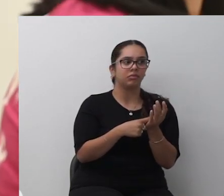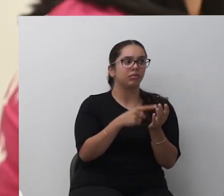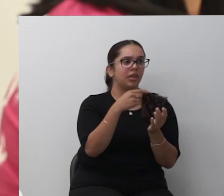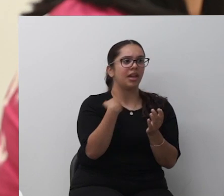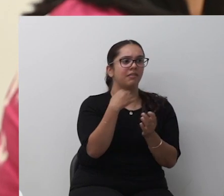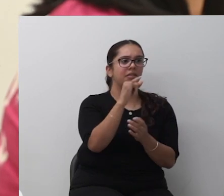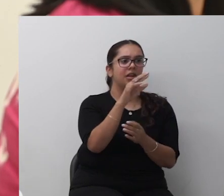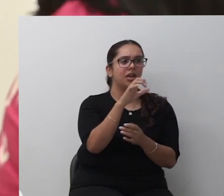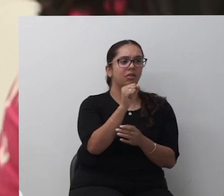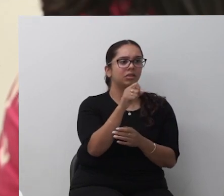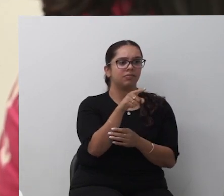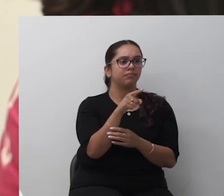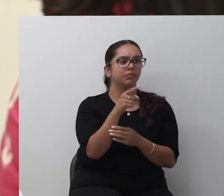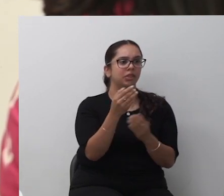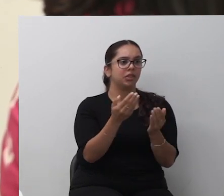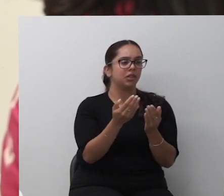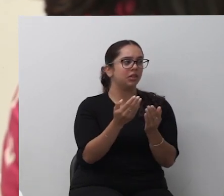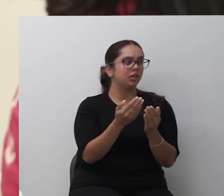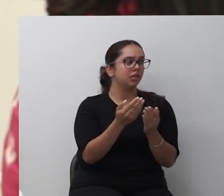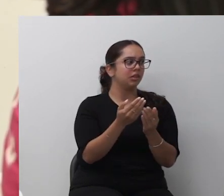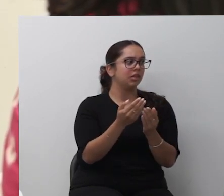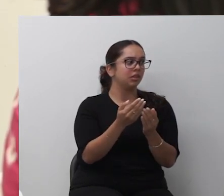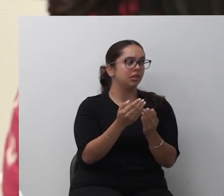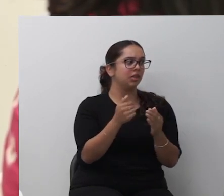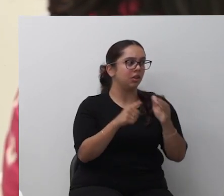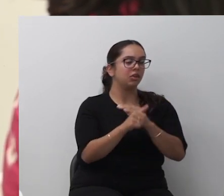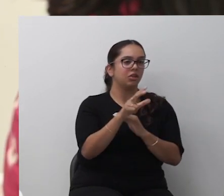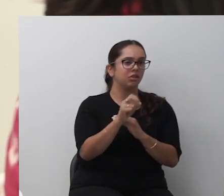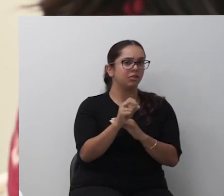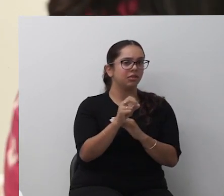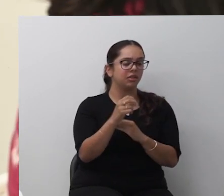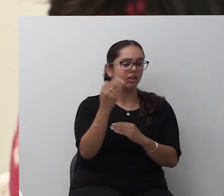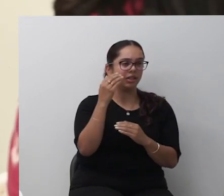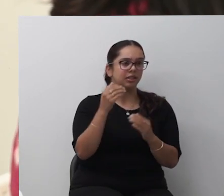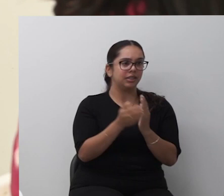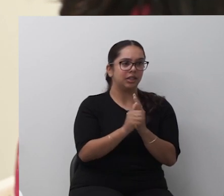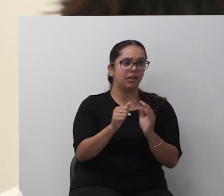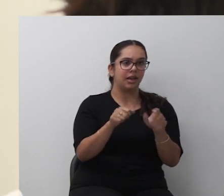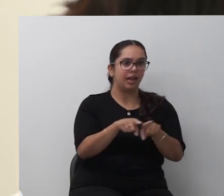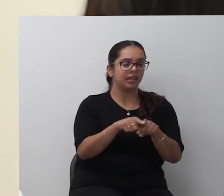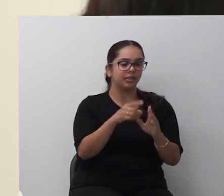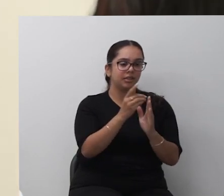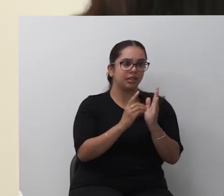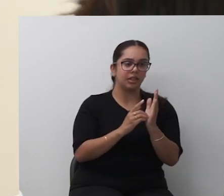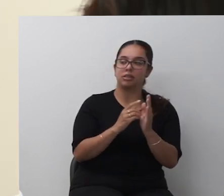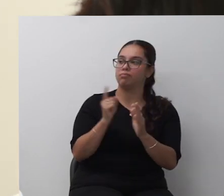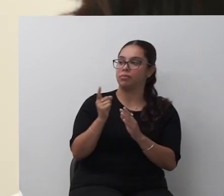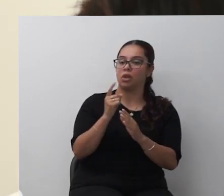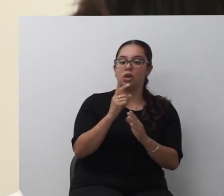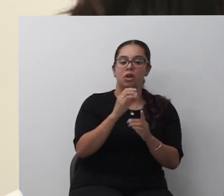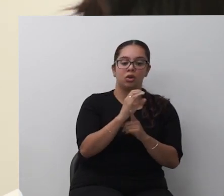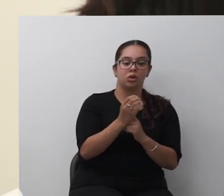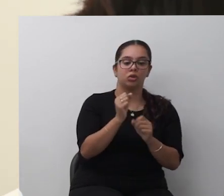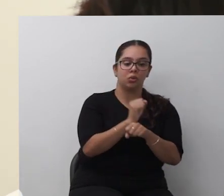here in our front row, knowing that your skill as a designer, we're in GYOPO space, your skill as a cultural worker, your